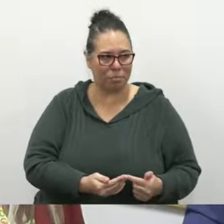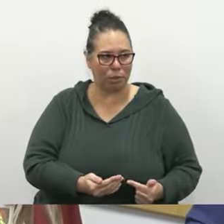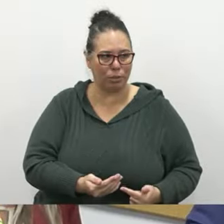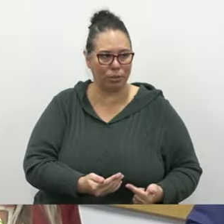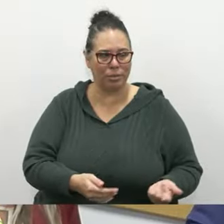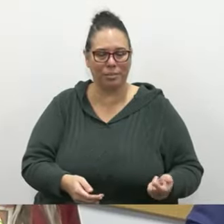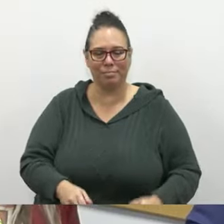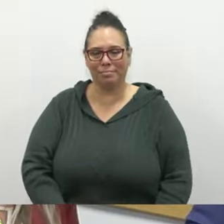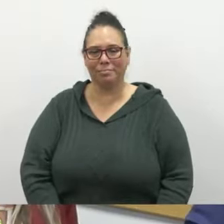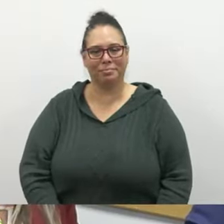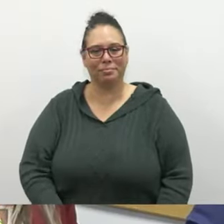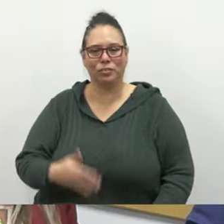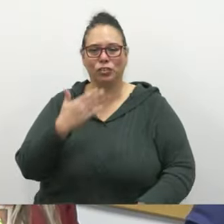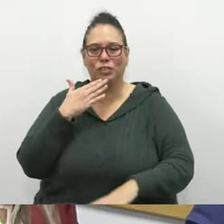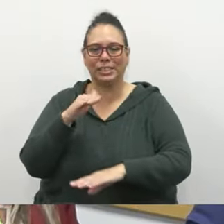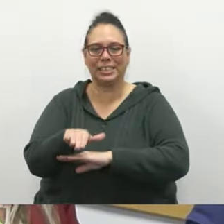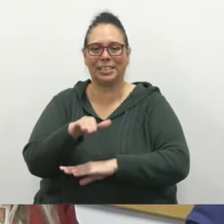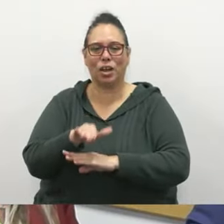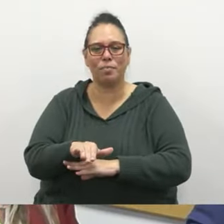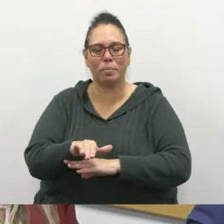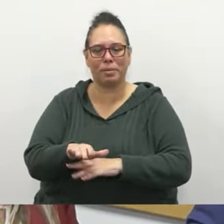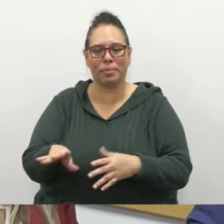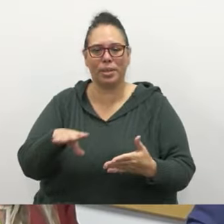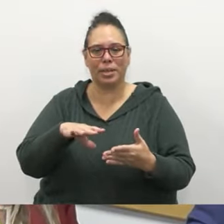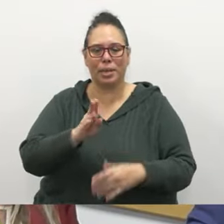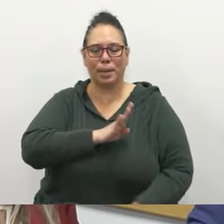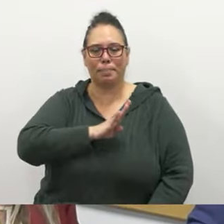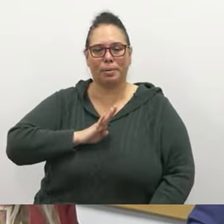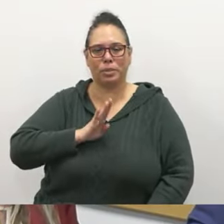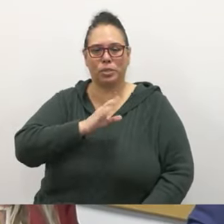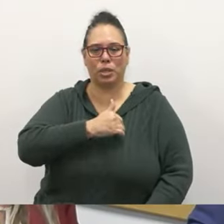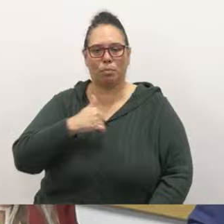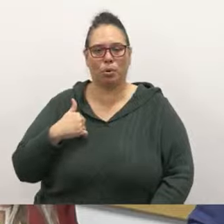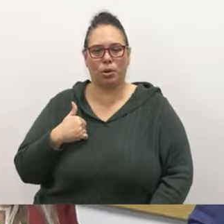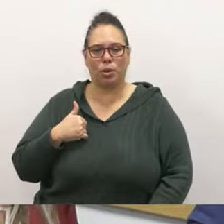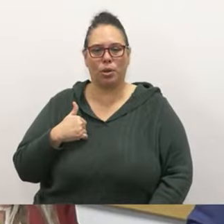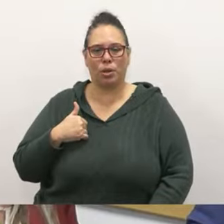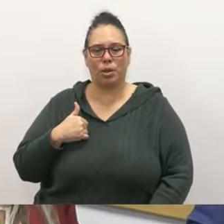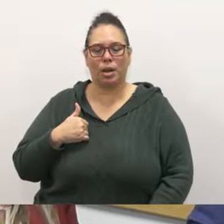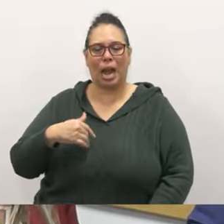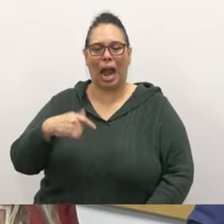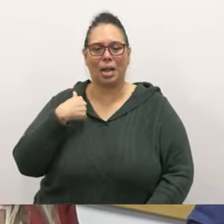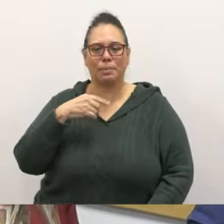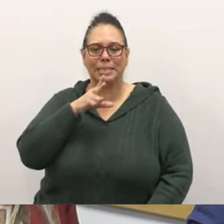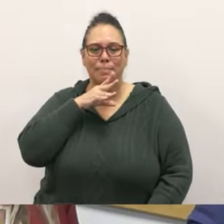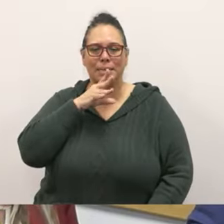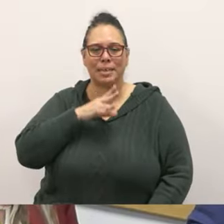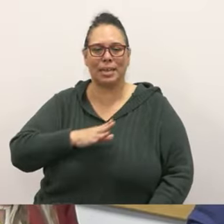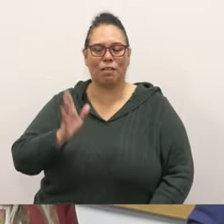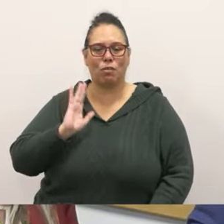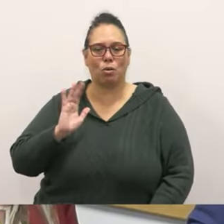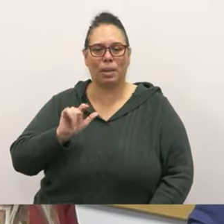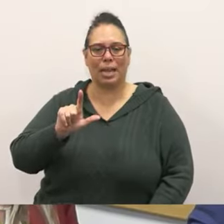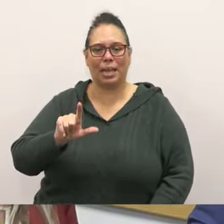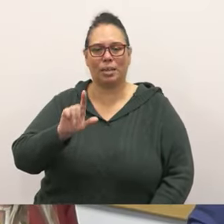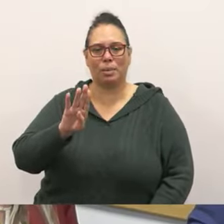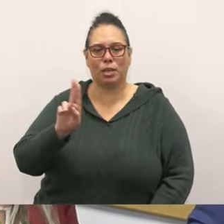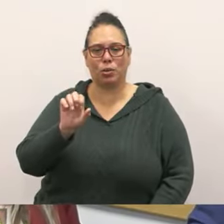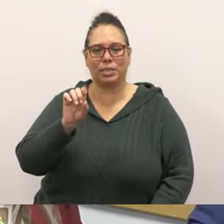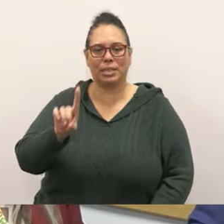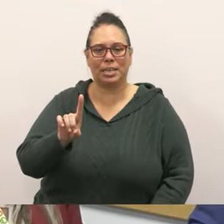Good evening, President, members of the board, and Superintendent Baker. My name is Logan Valianos Healy, and I'm speaking as a former LBUSD student and